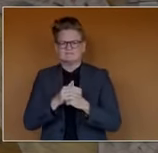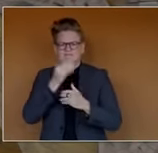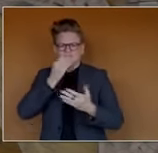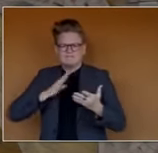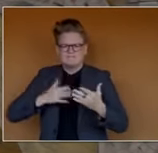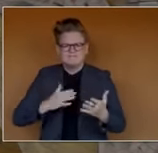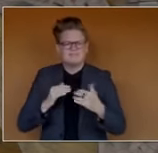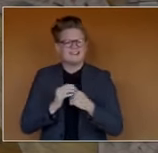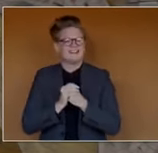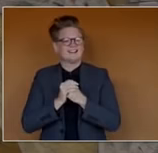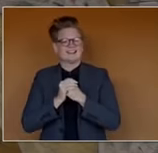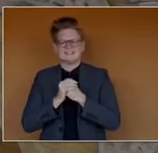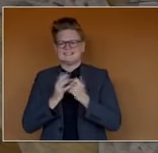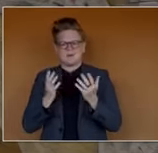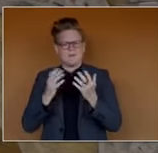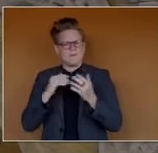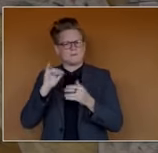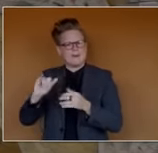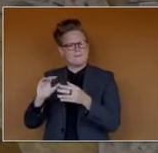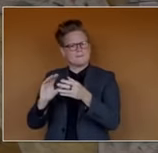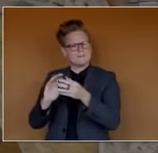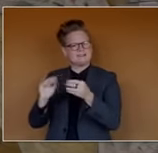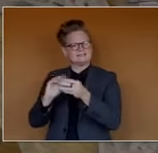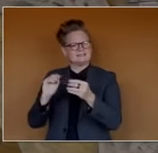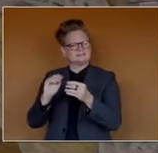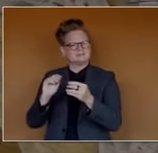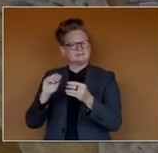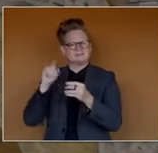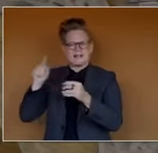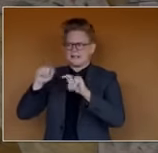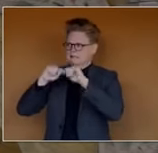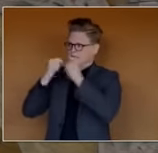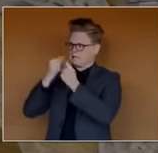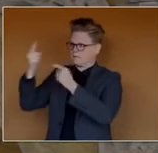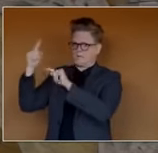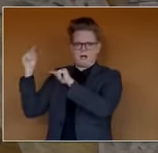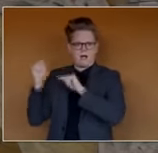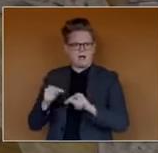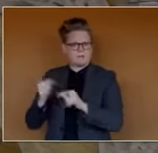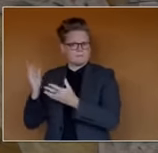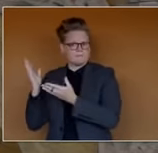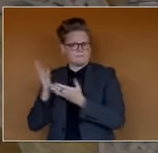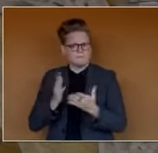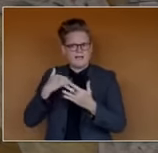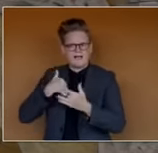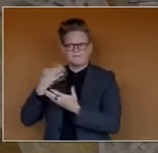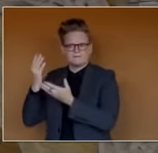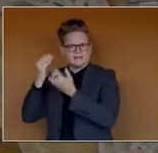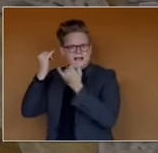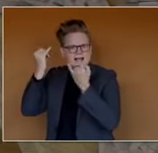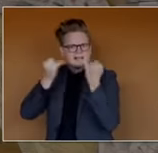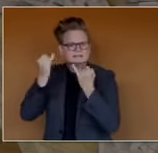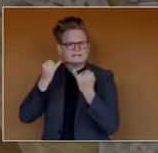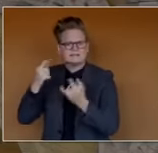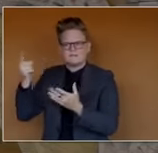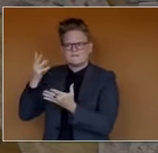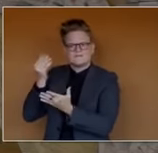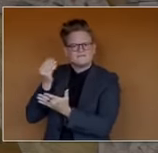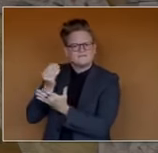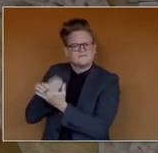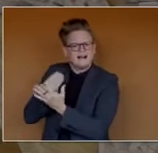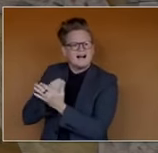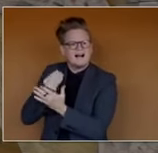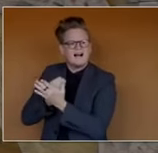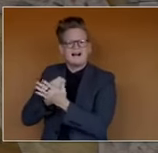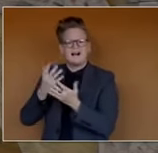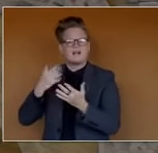that they're here, that they have ideas, they have funding, and we're not going to leave anybody behind during this pandemic because we're still